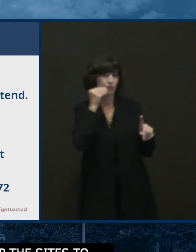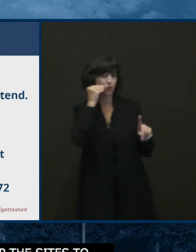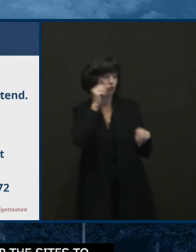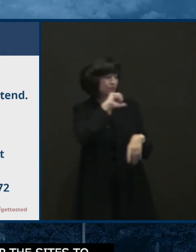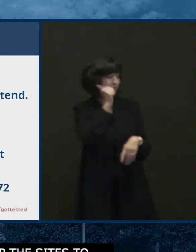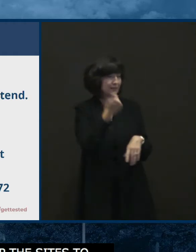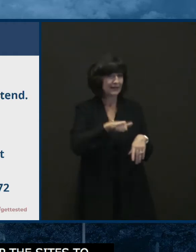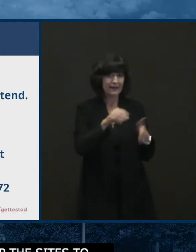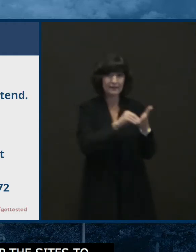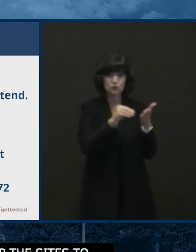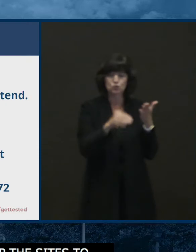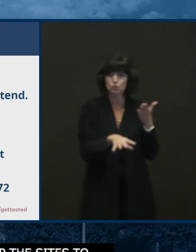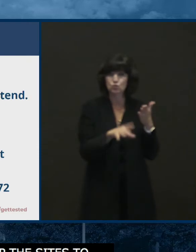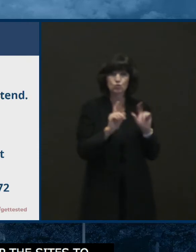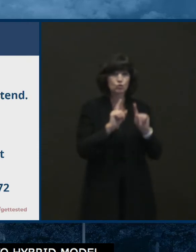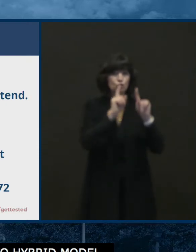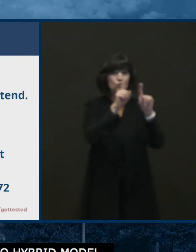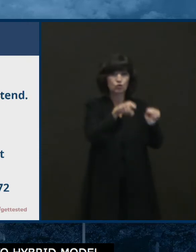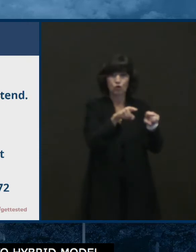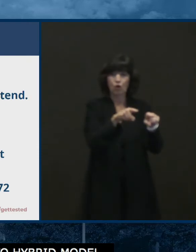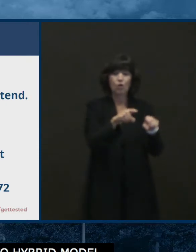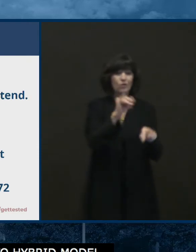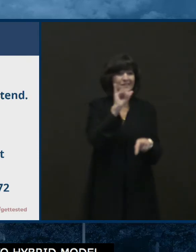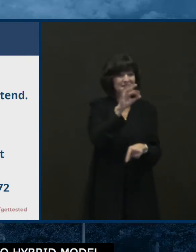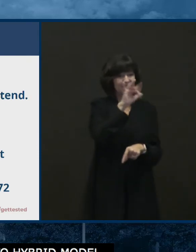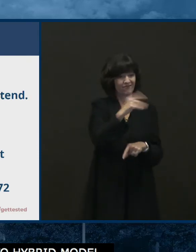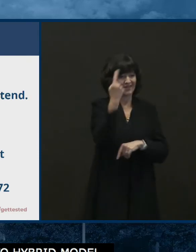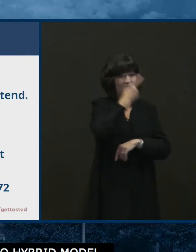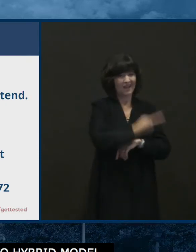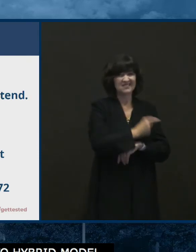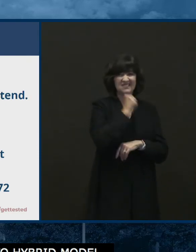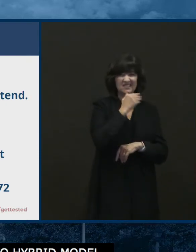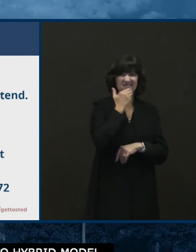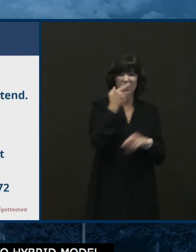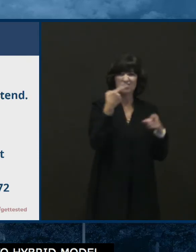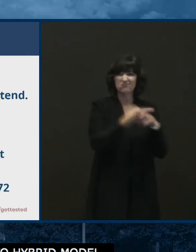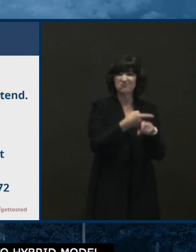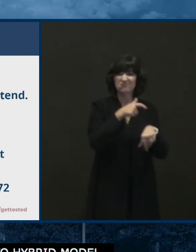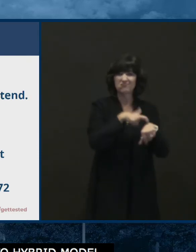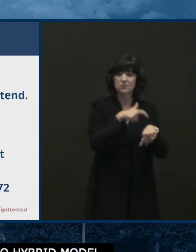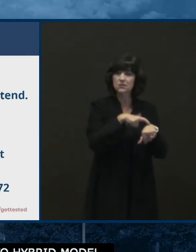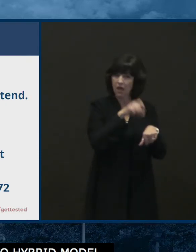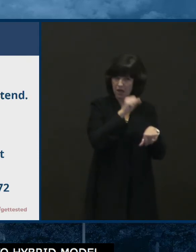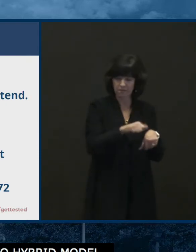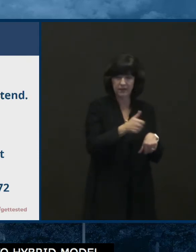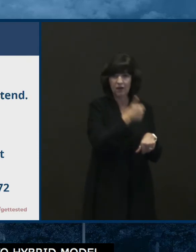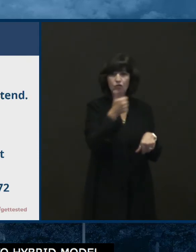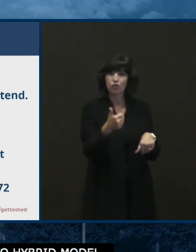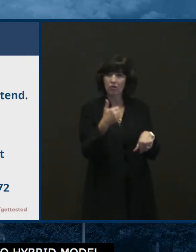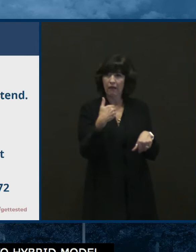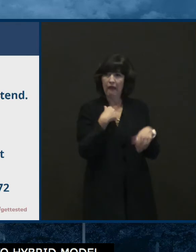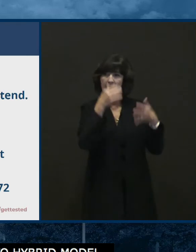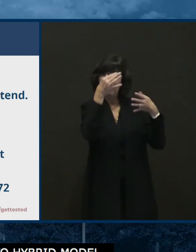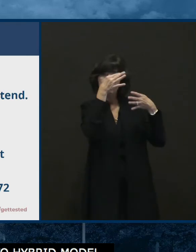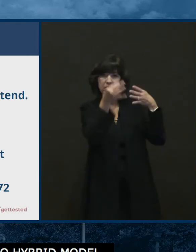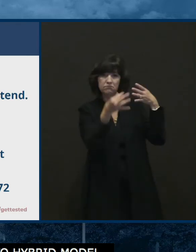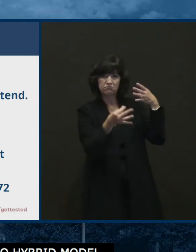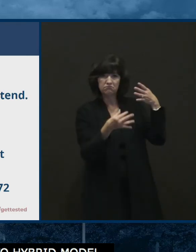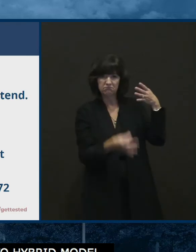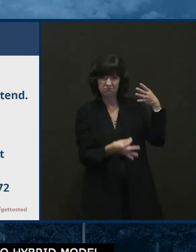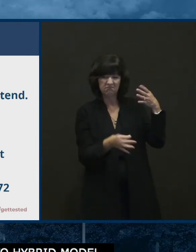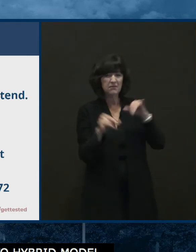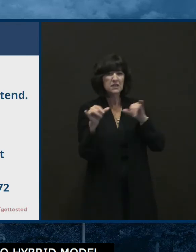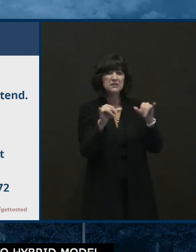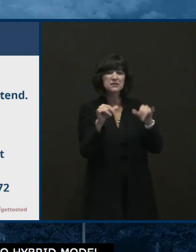so if one time or day doesn't work, feel free to go to another one. Again, these are going to be run similar to all the other drive-throughs, so they're going to